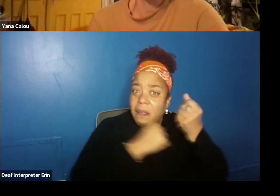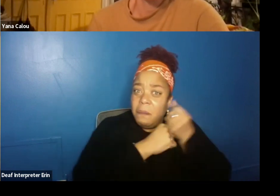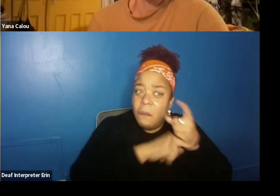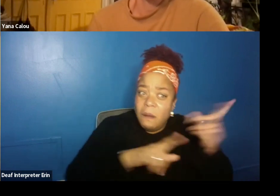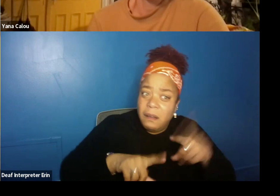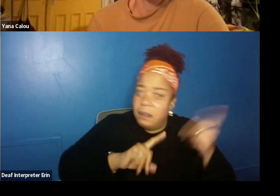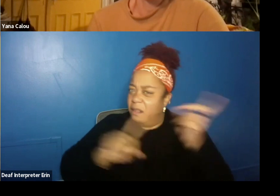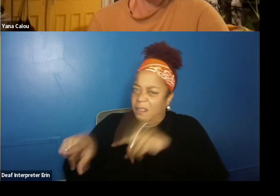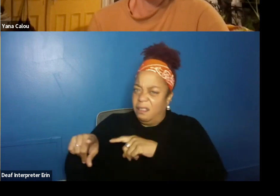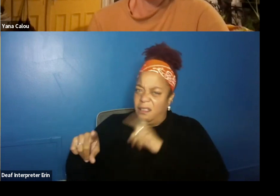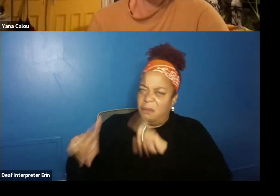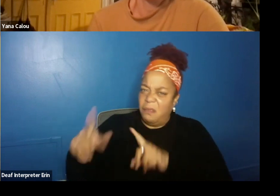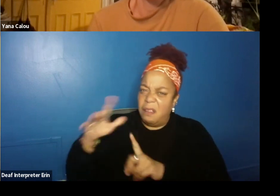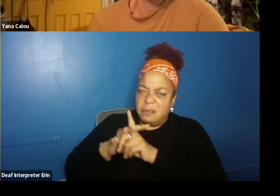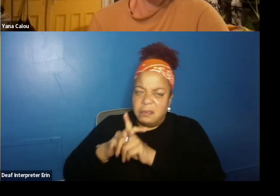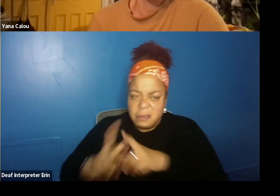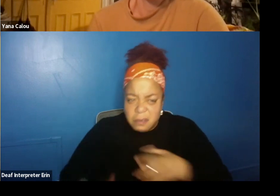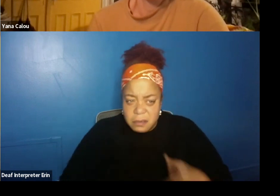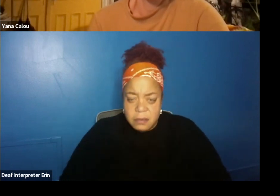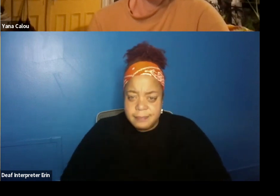She ended up dead off of a balcony.